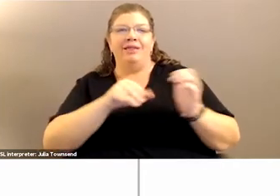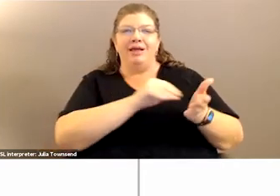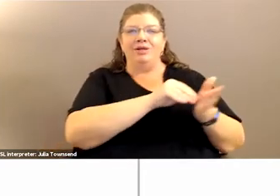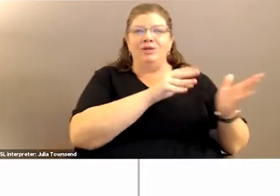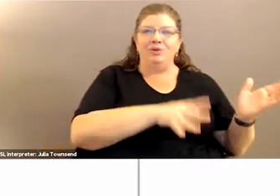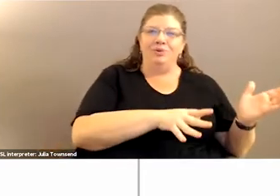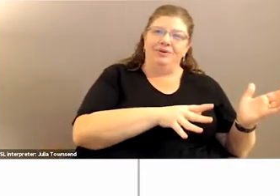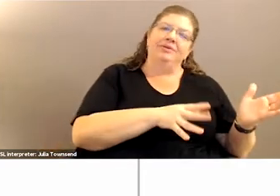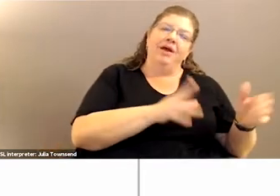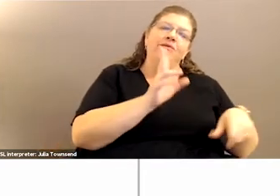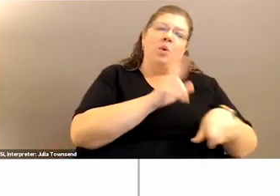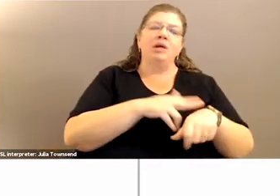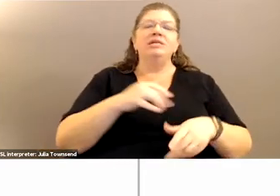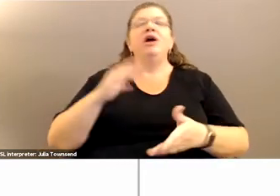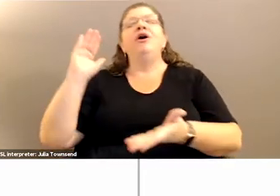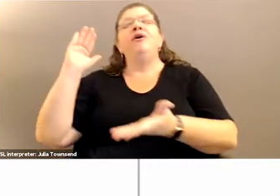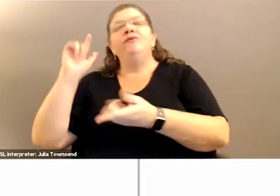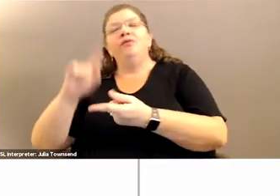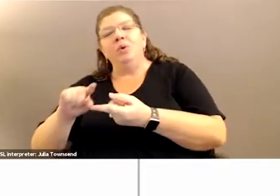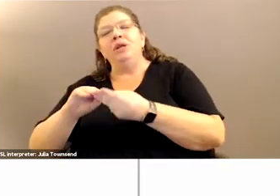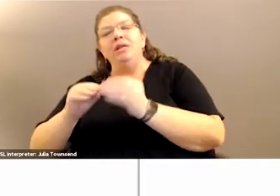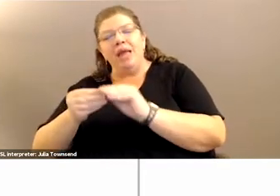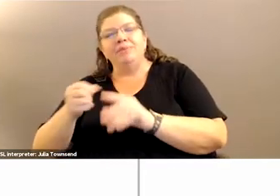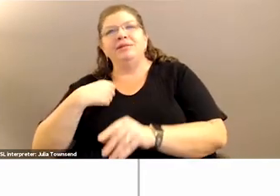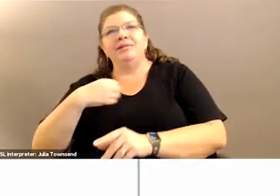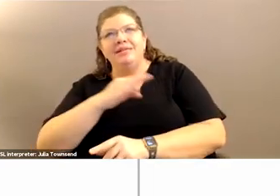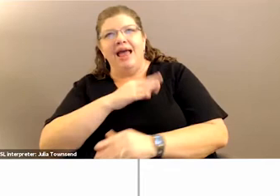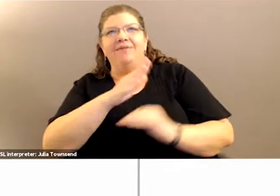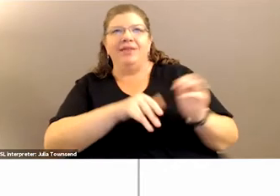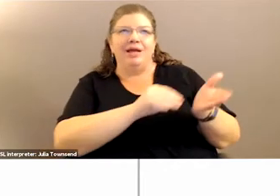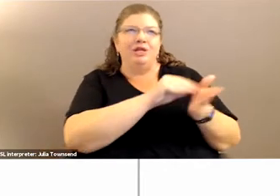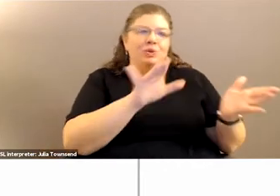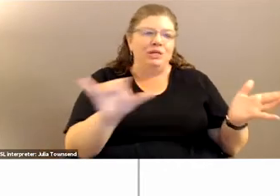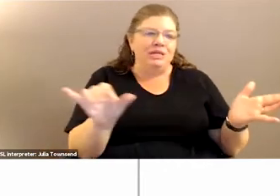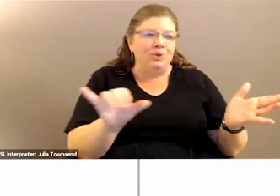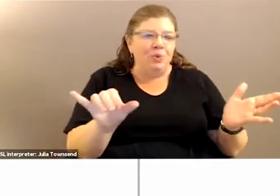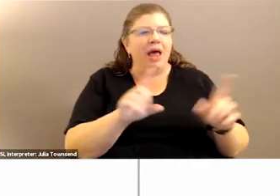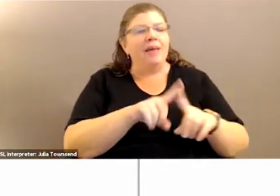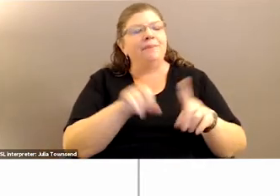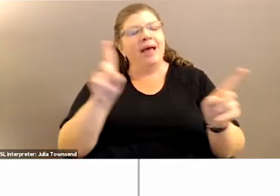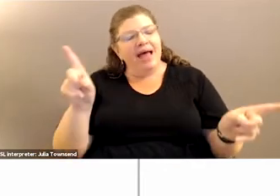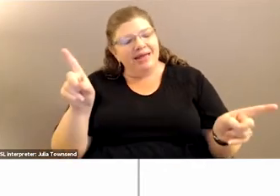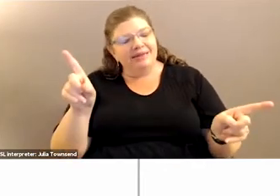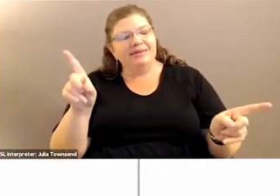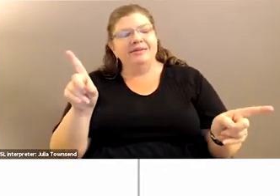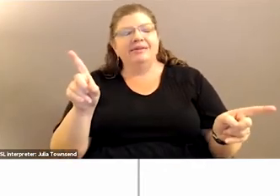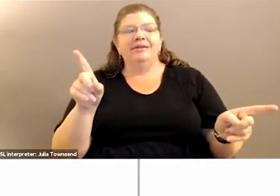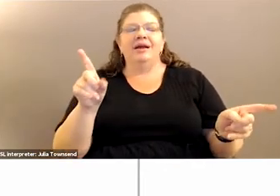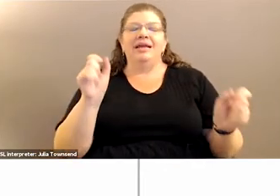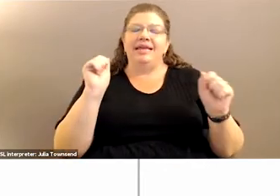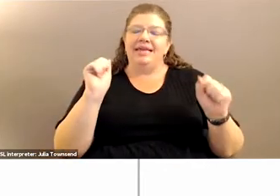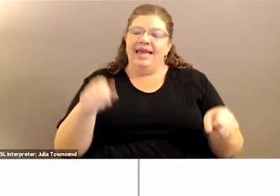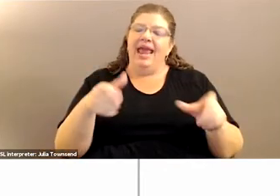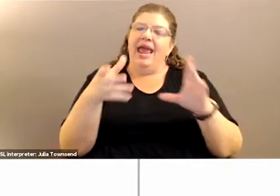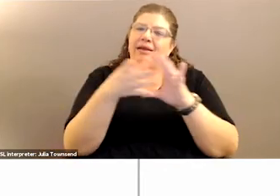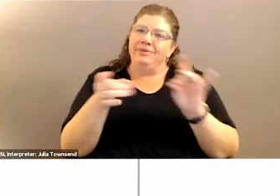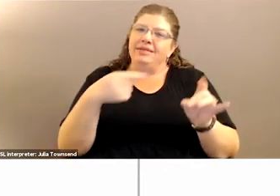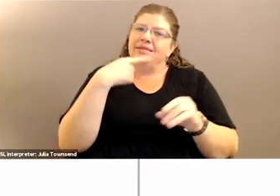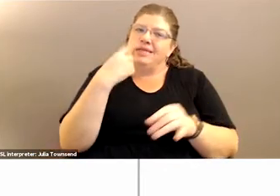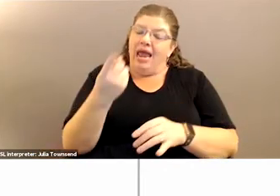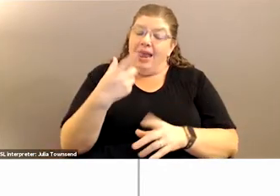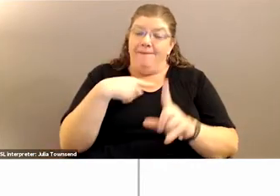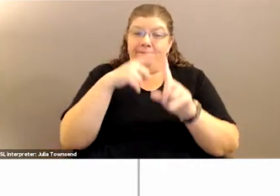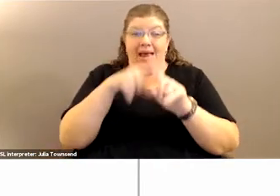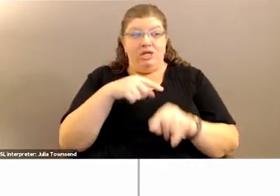far fewer staff than we do students as well but anecdotally what i can tell you based on what i'm